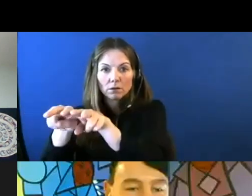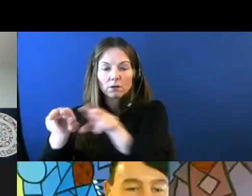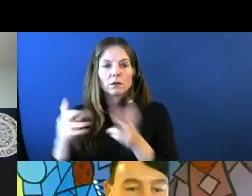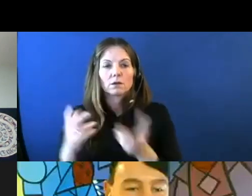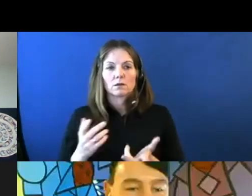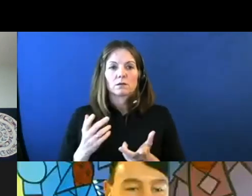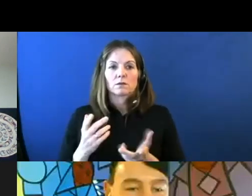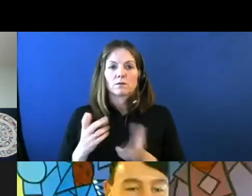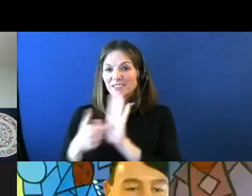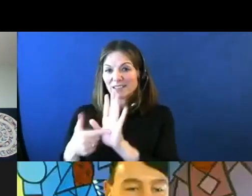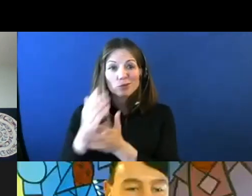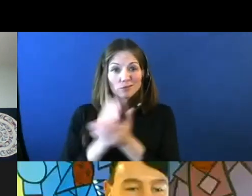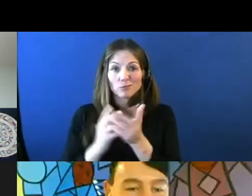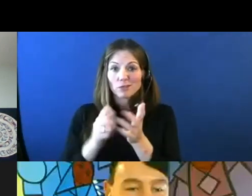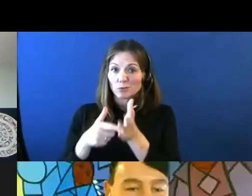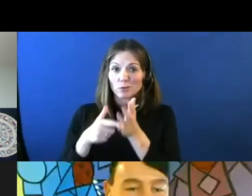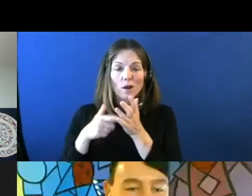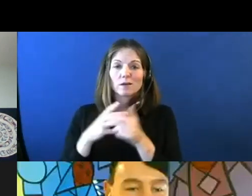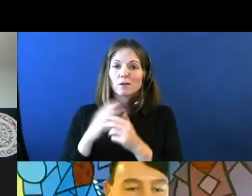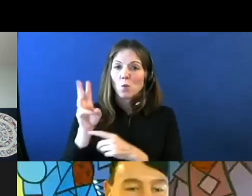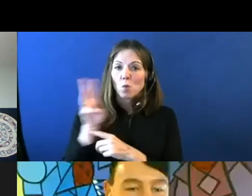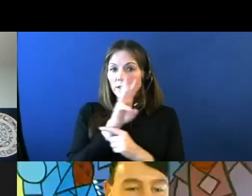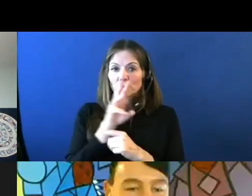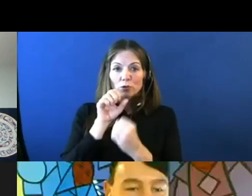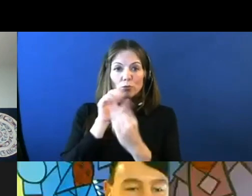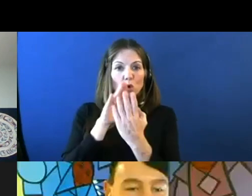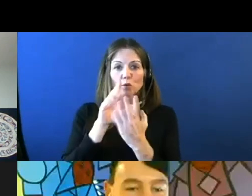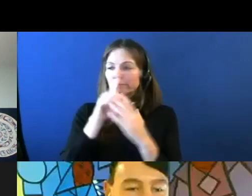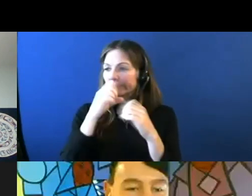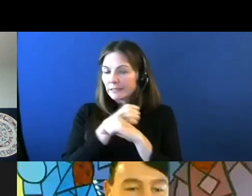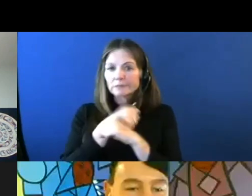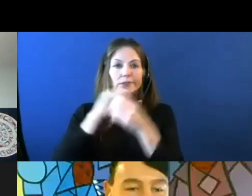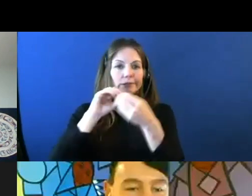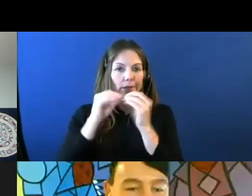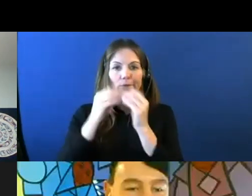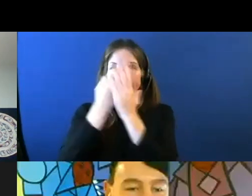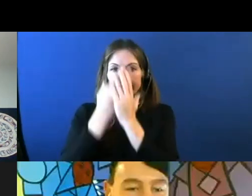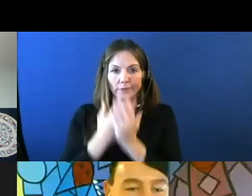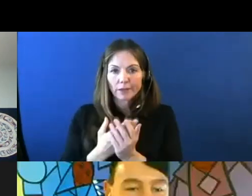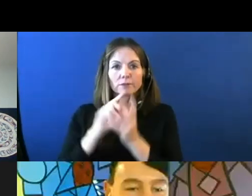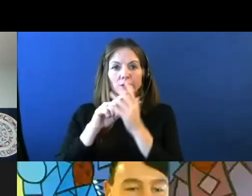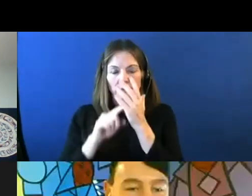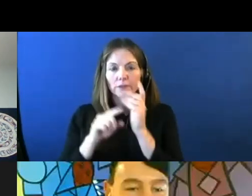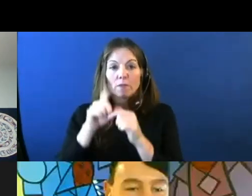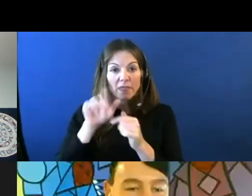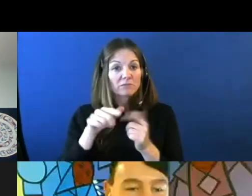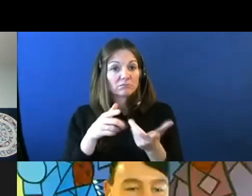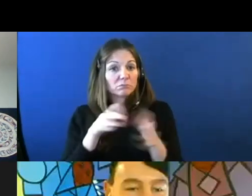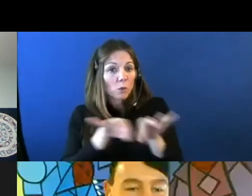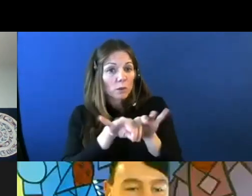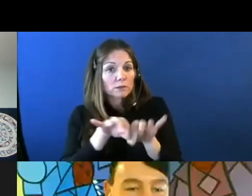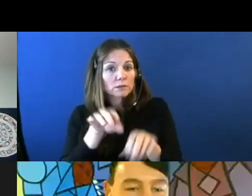know, Western research approaches, and that's really strong for the work that we need to do. But that can actually